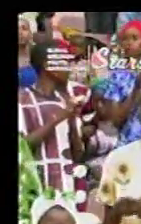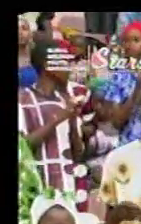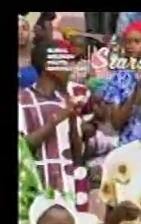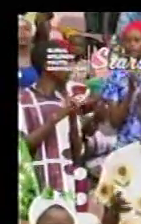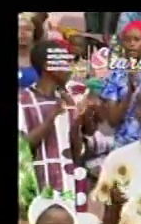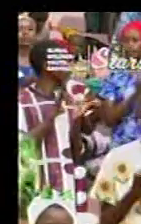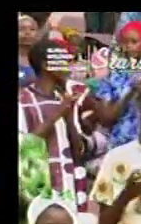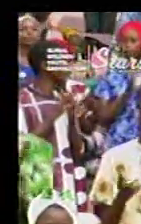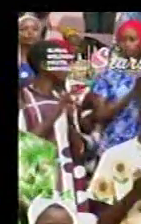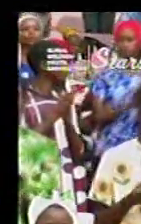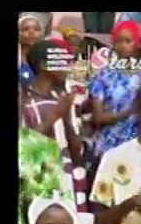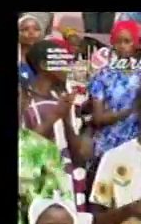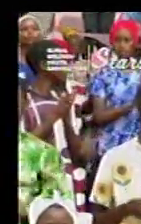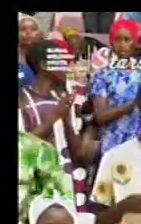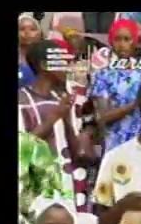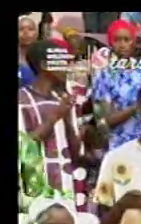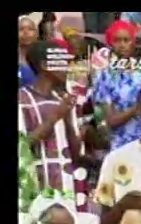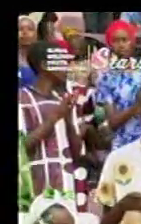Omega,